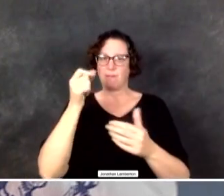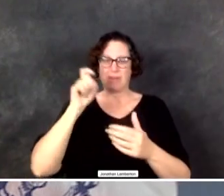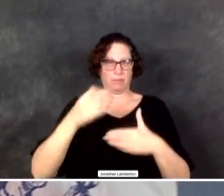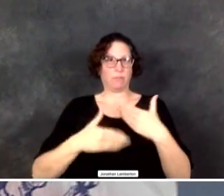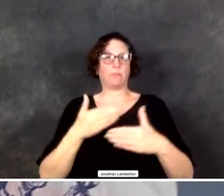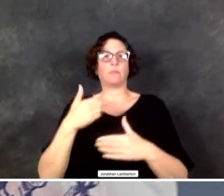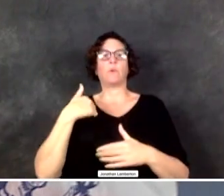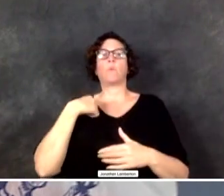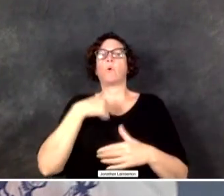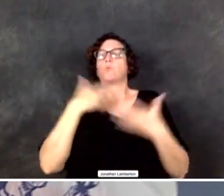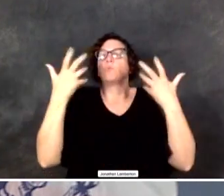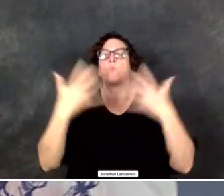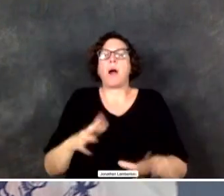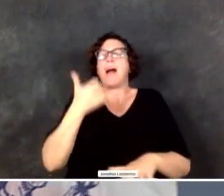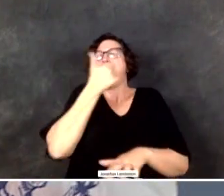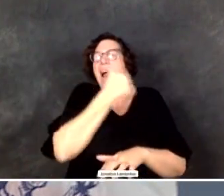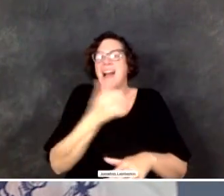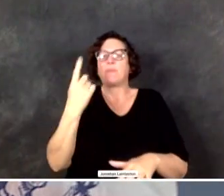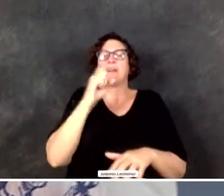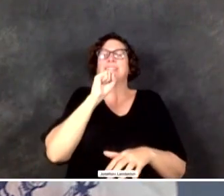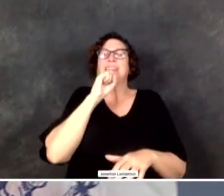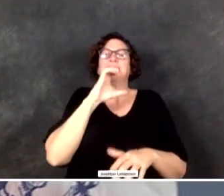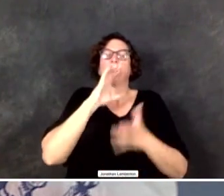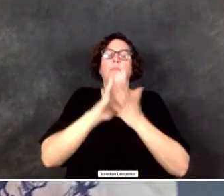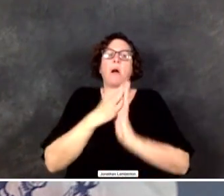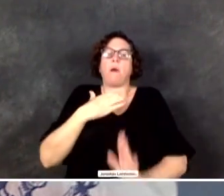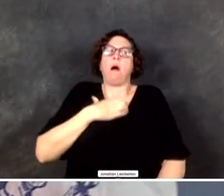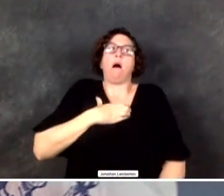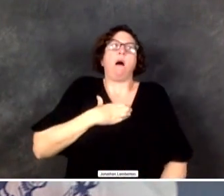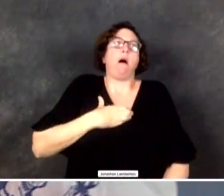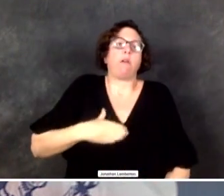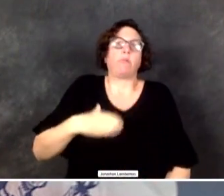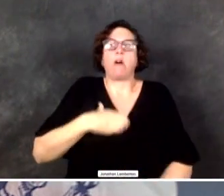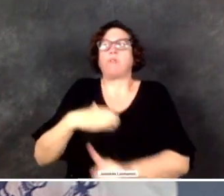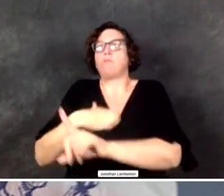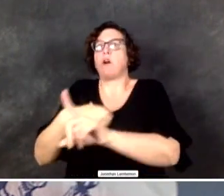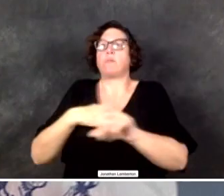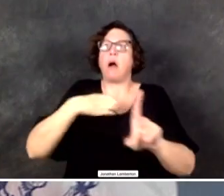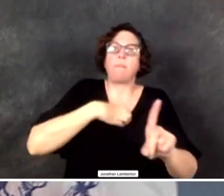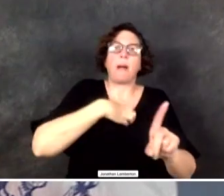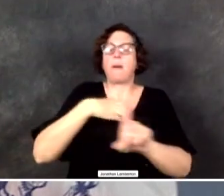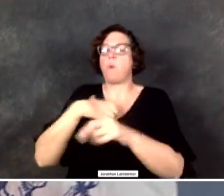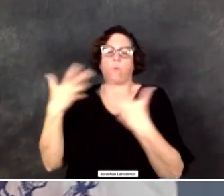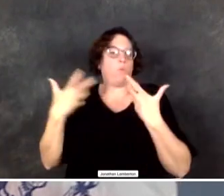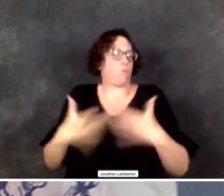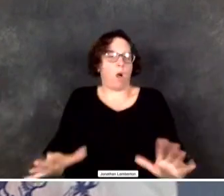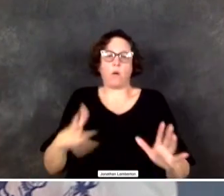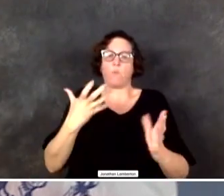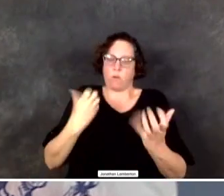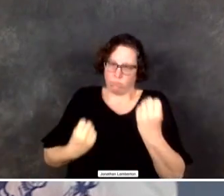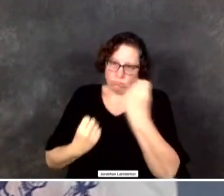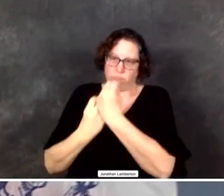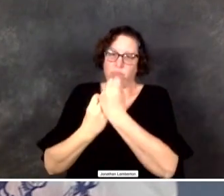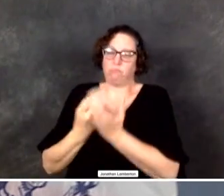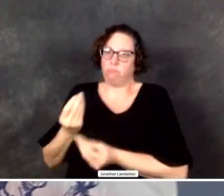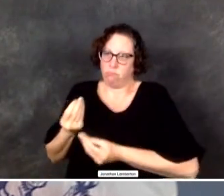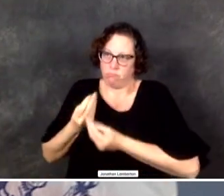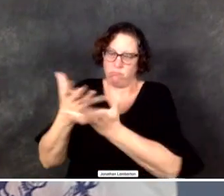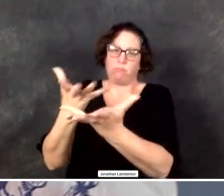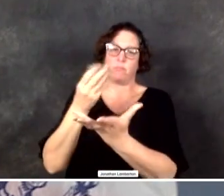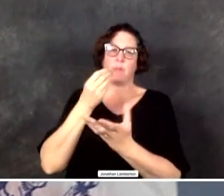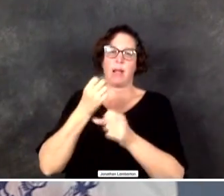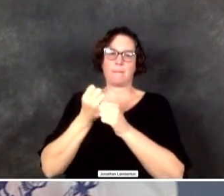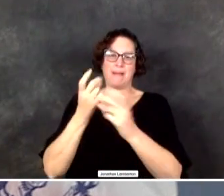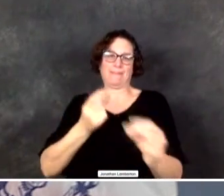it has to happen instantly, and I've made that really clear to Catherine Garcia. Let me be clear when I say instantly, meaning as quickly